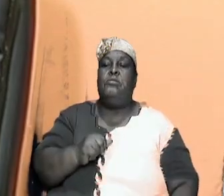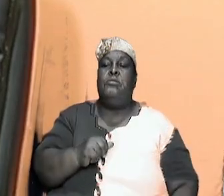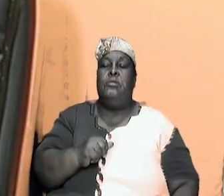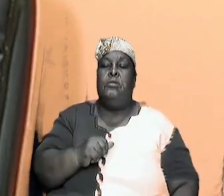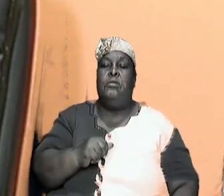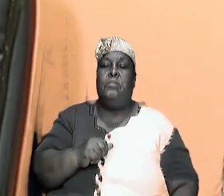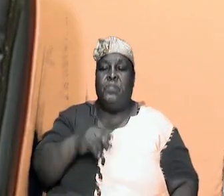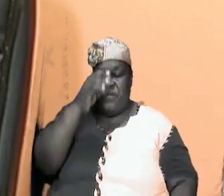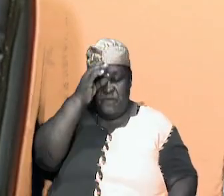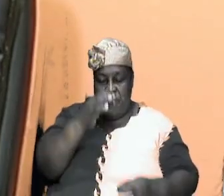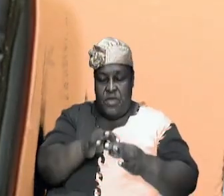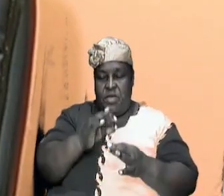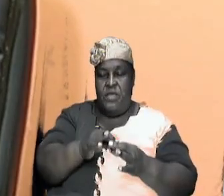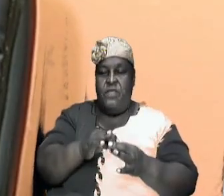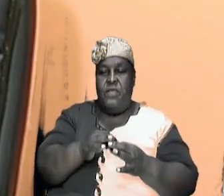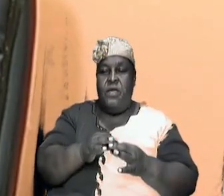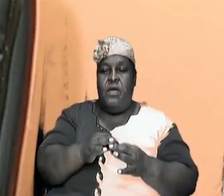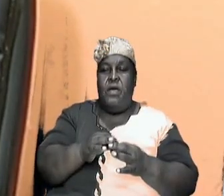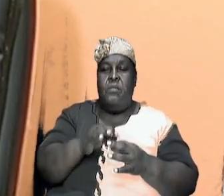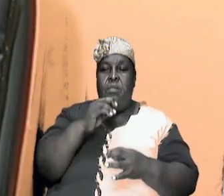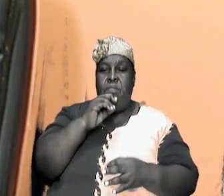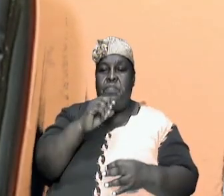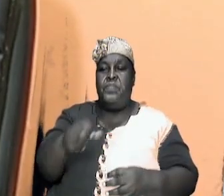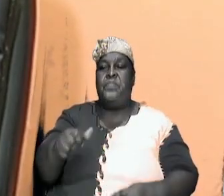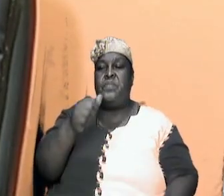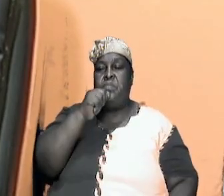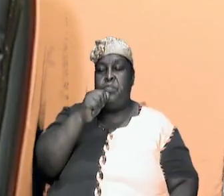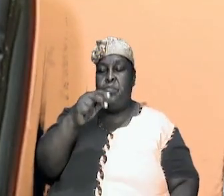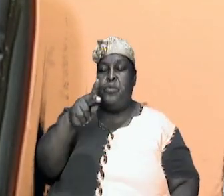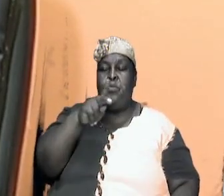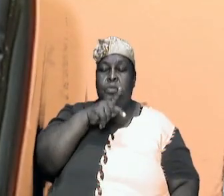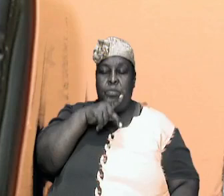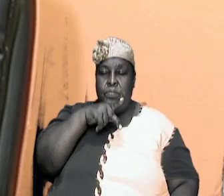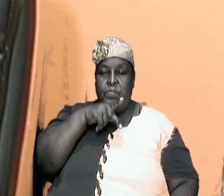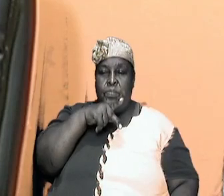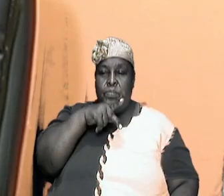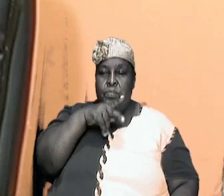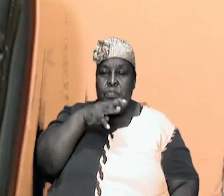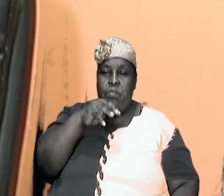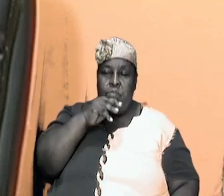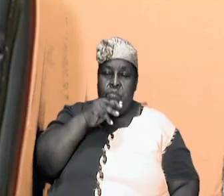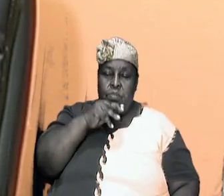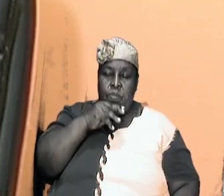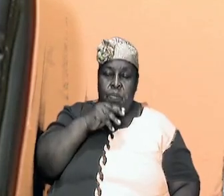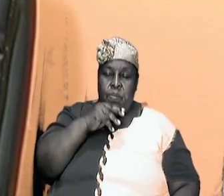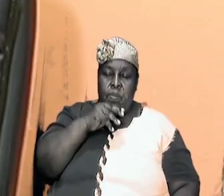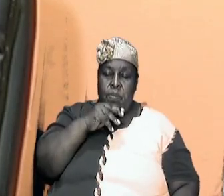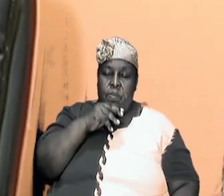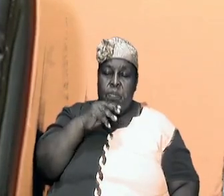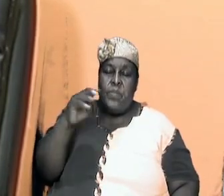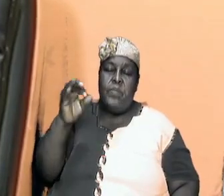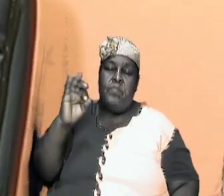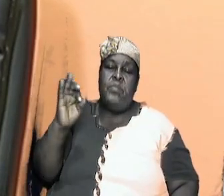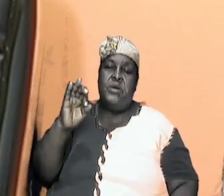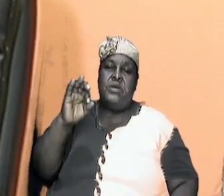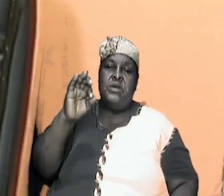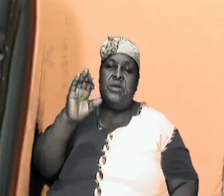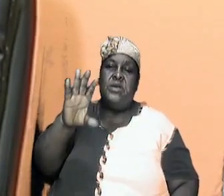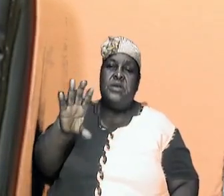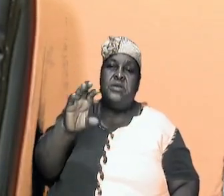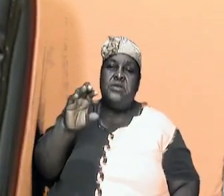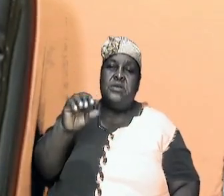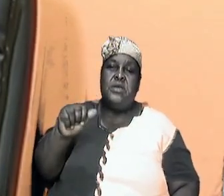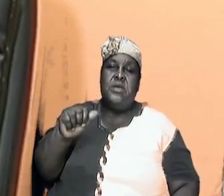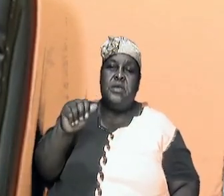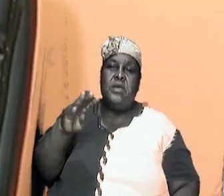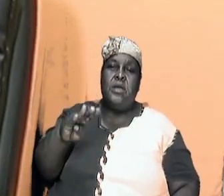Faith Apostolic Ministry, Portmore, Ascot, that is Pastor Campbell's church, is having Men in